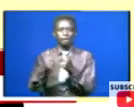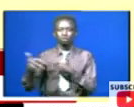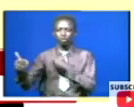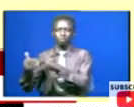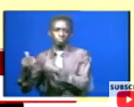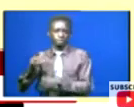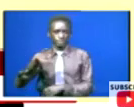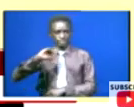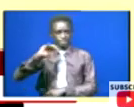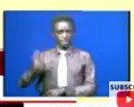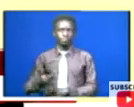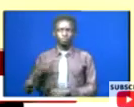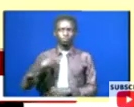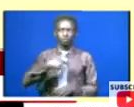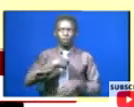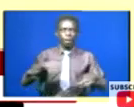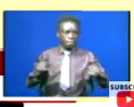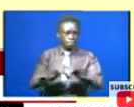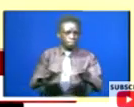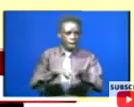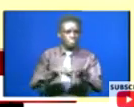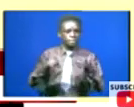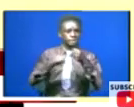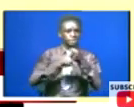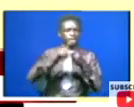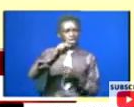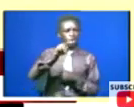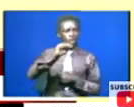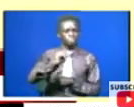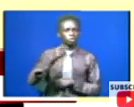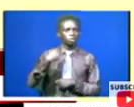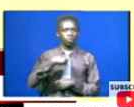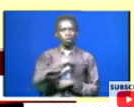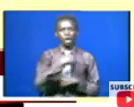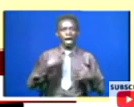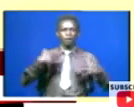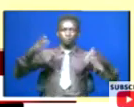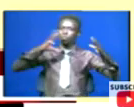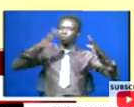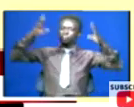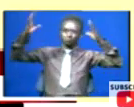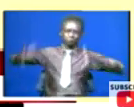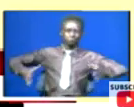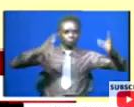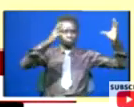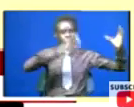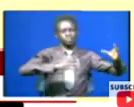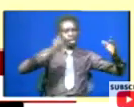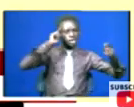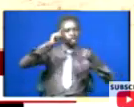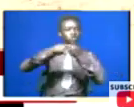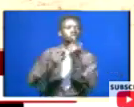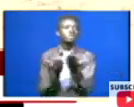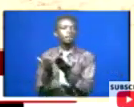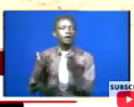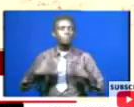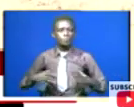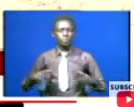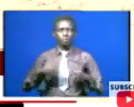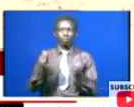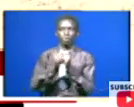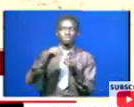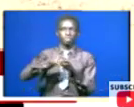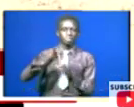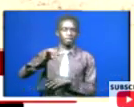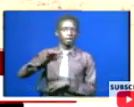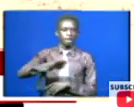of 6 kilometers, and we have raised tank within the aquifer to serve the people within that area. An